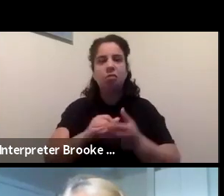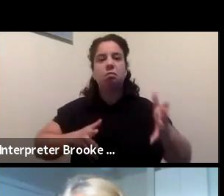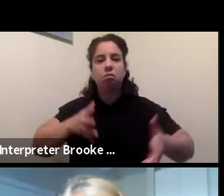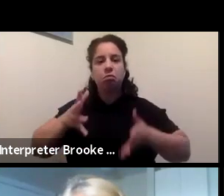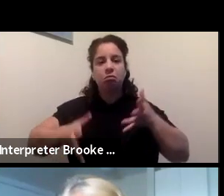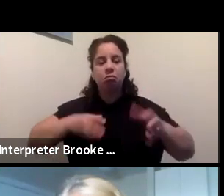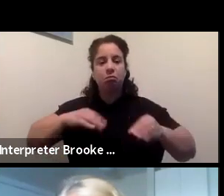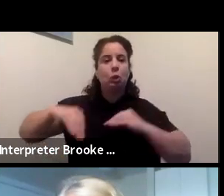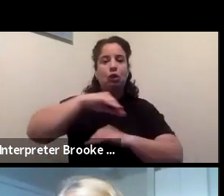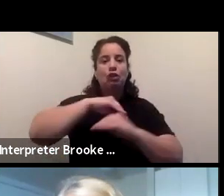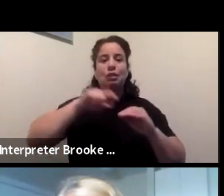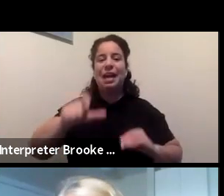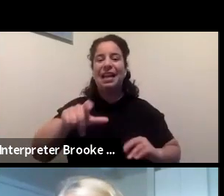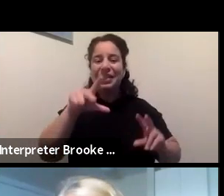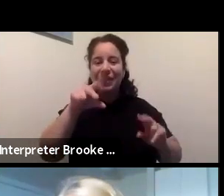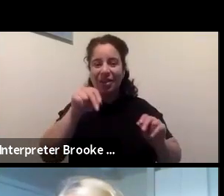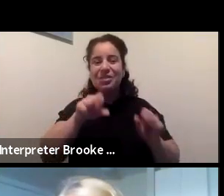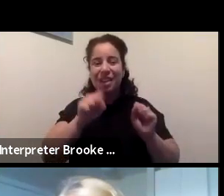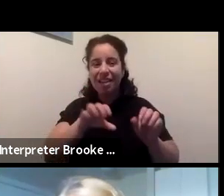invited to if they'd like.